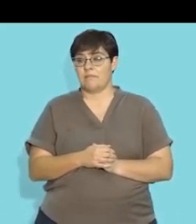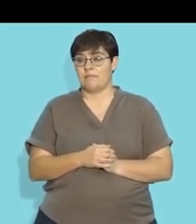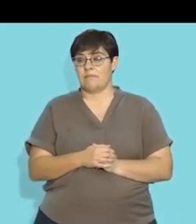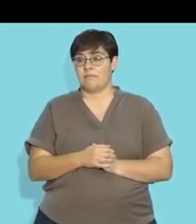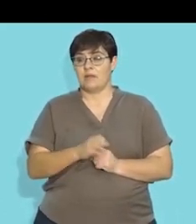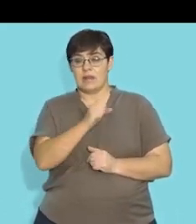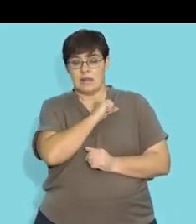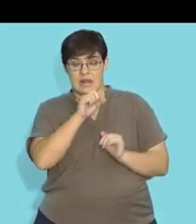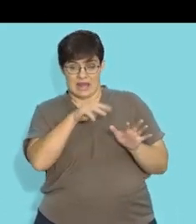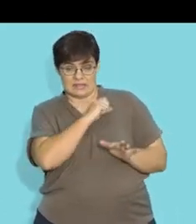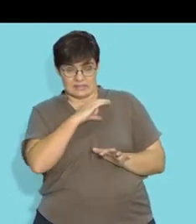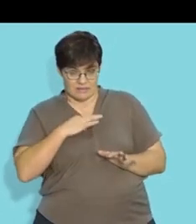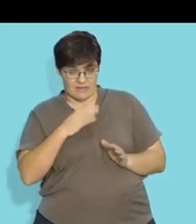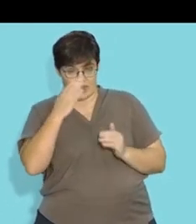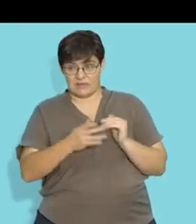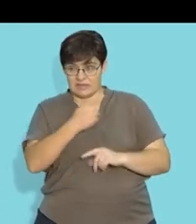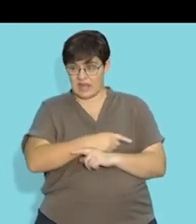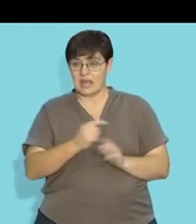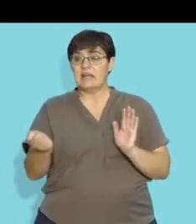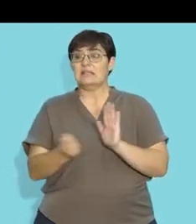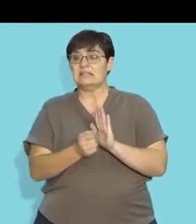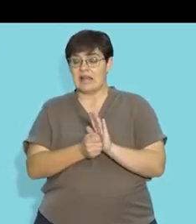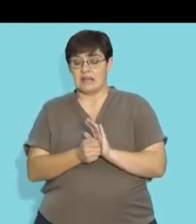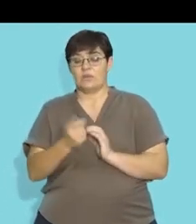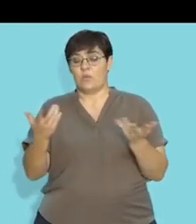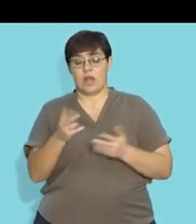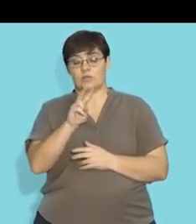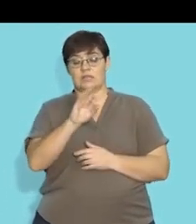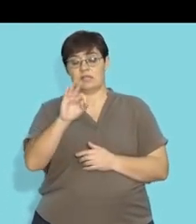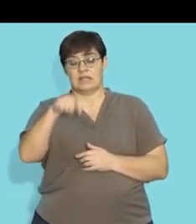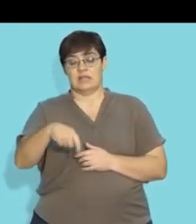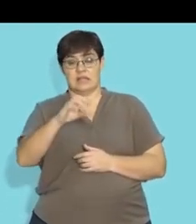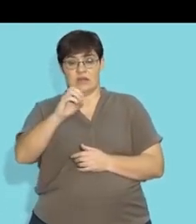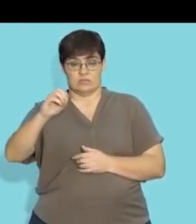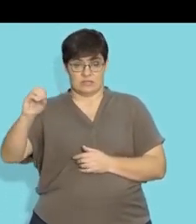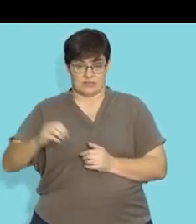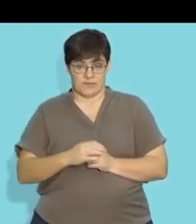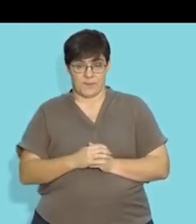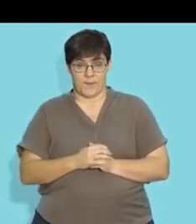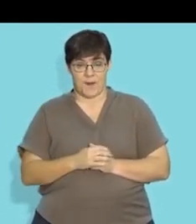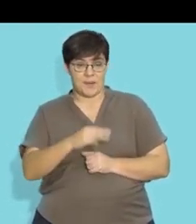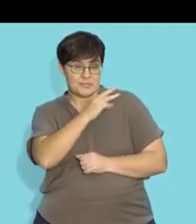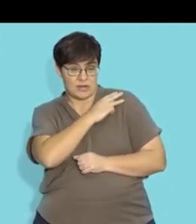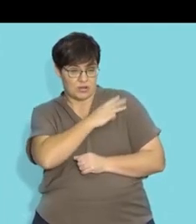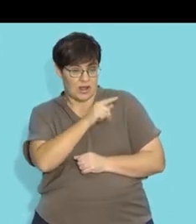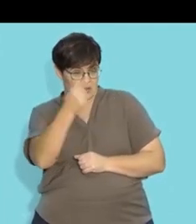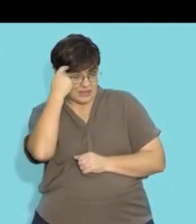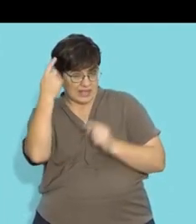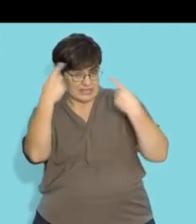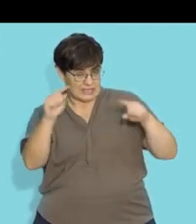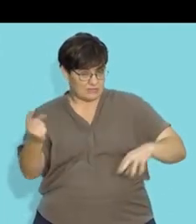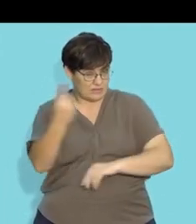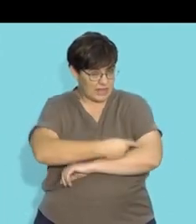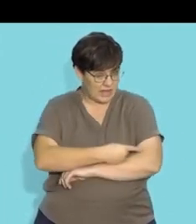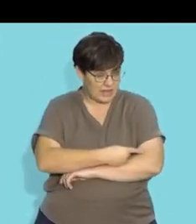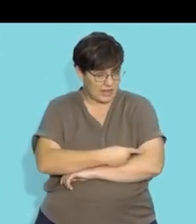he used 90 staff members. At the end of the day, the sales is at 23,000. Will the manager consider this a